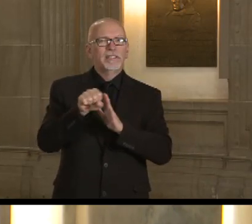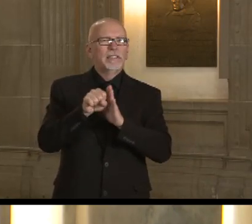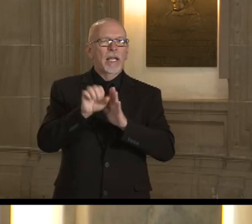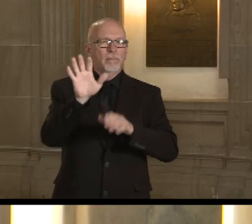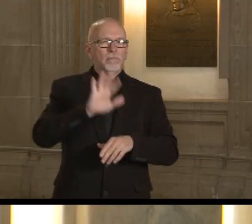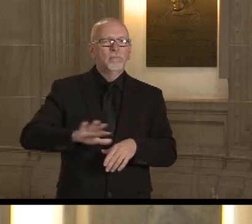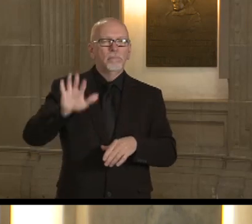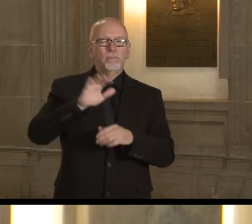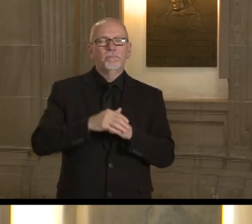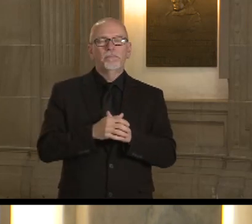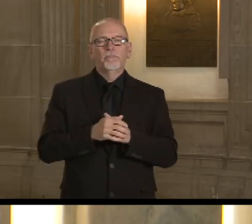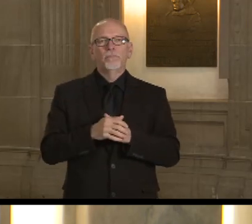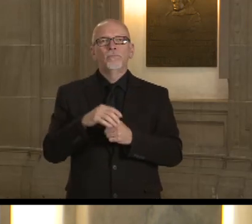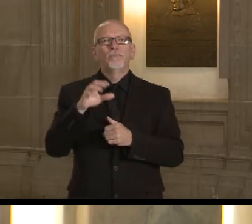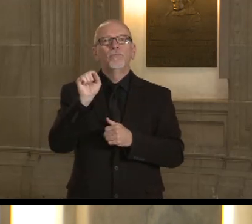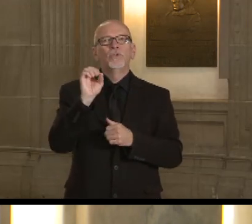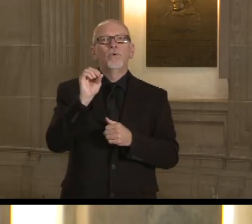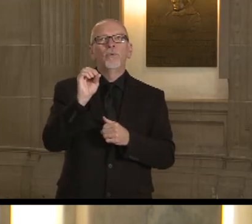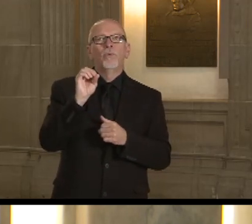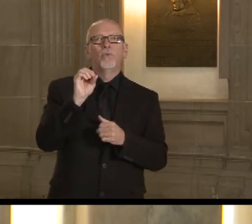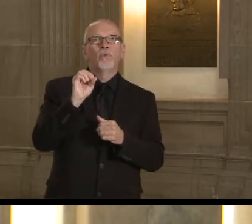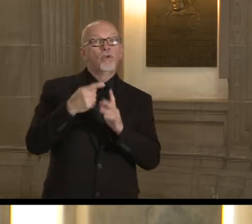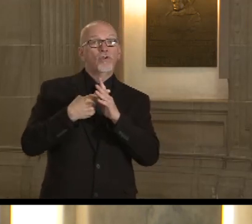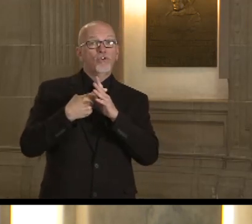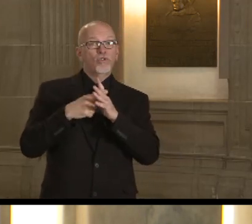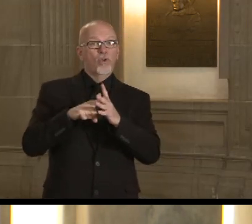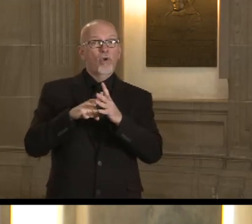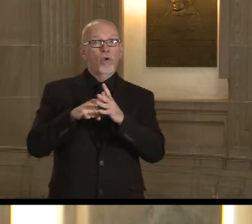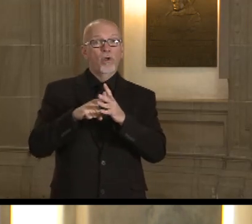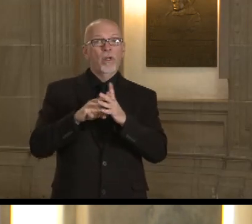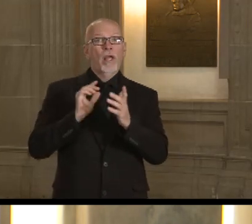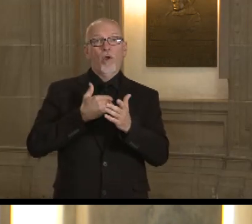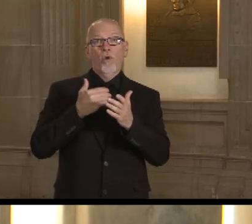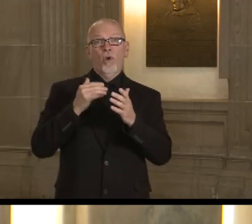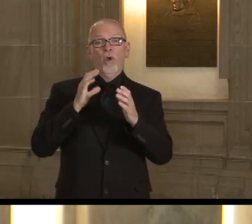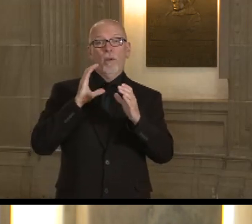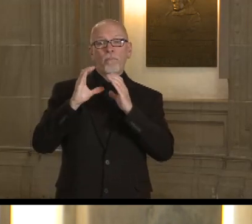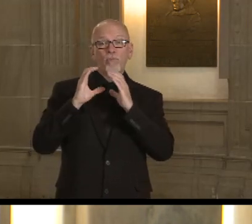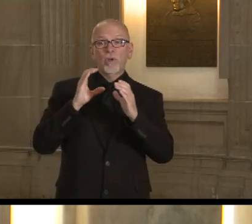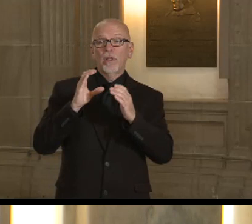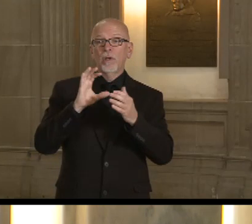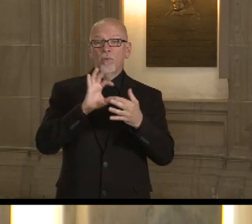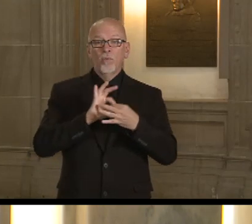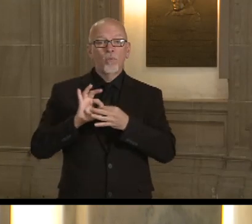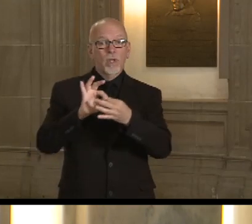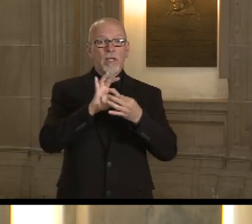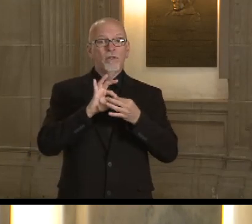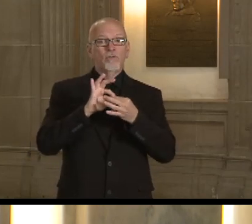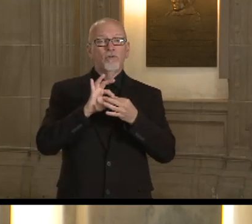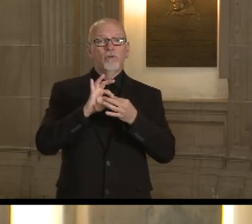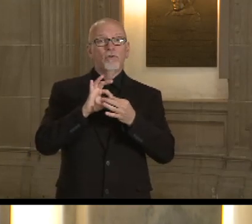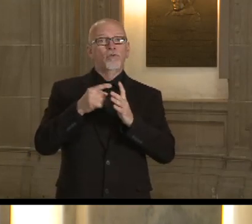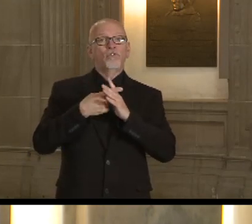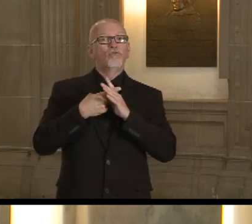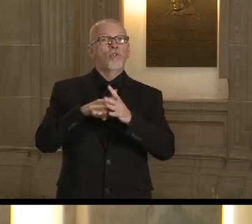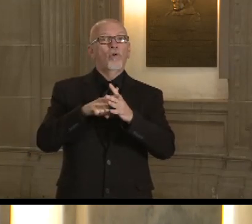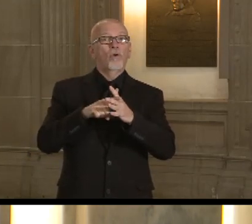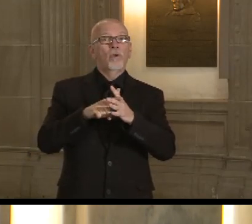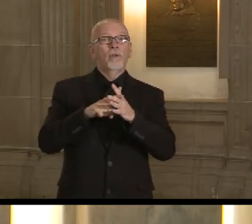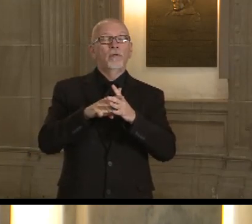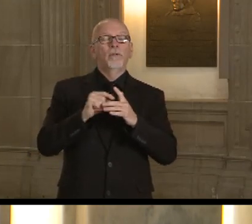statewide. And so it started, our communication and our coordination started